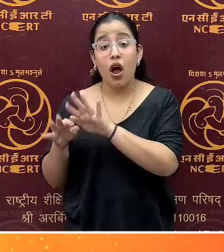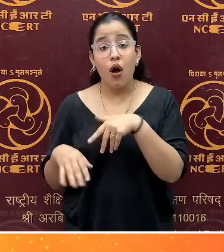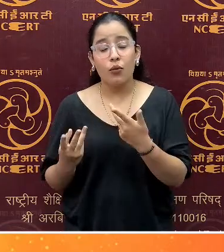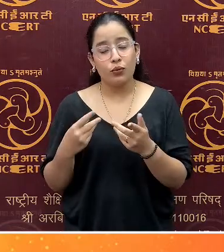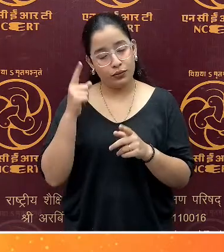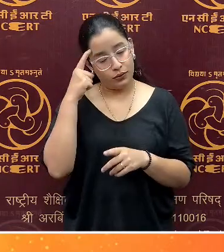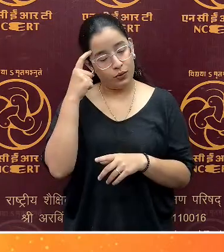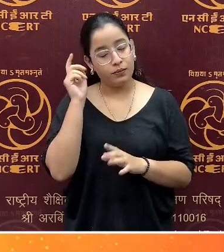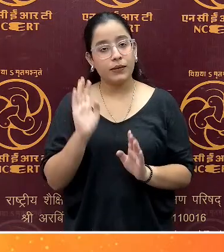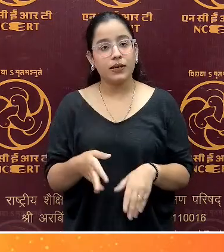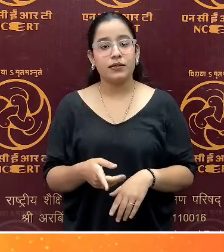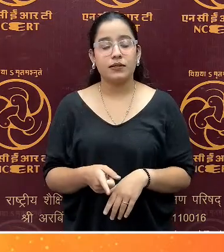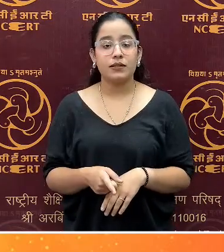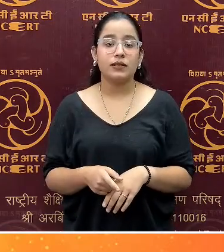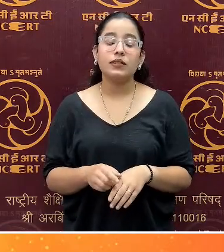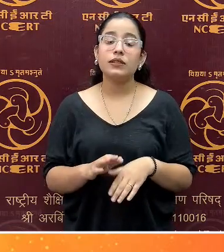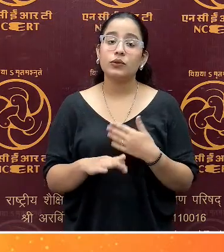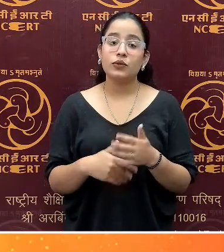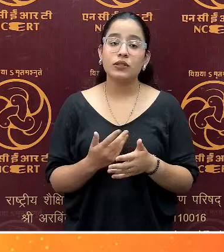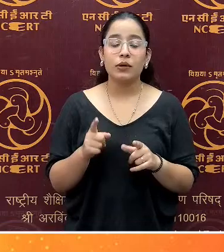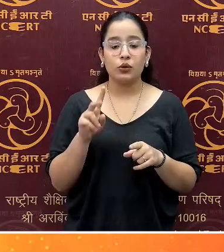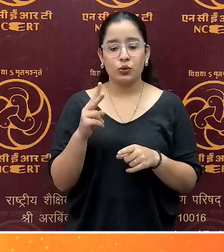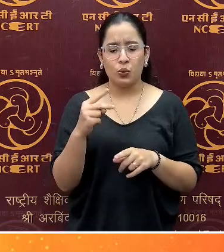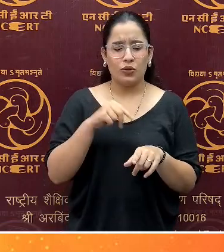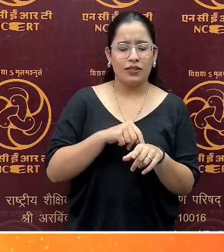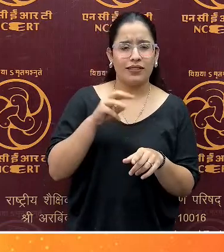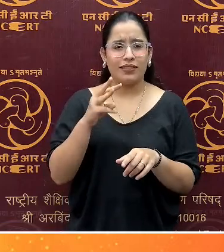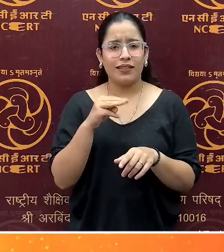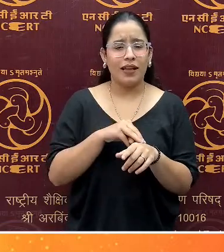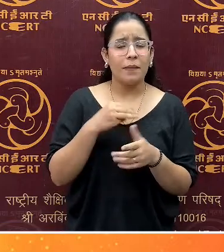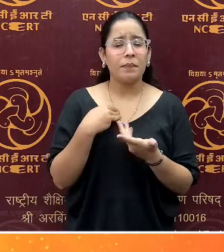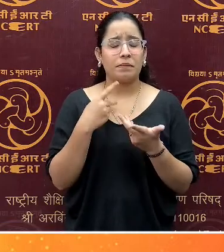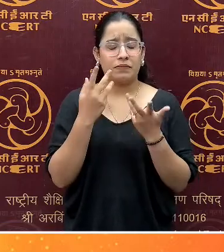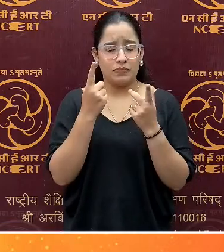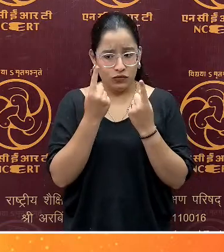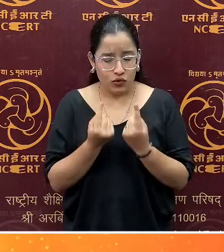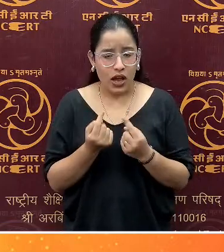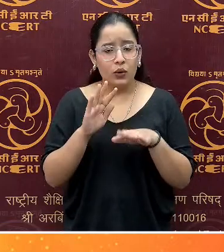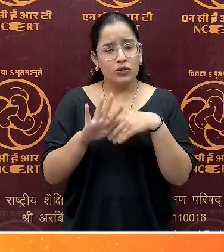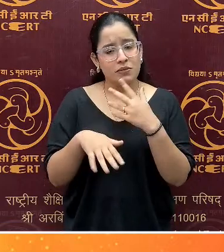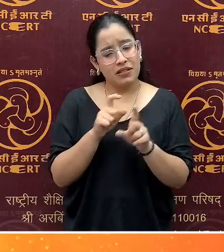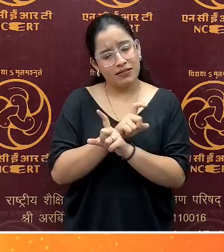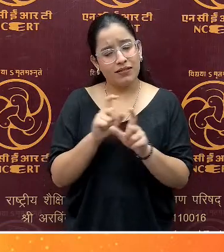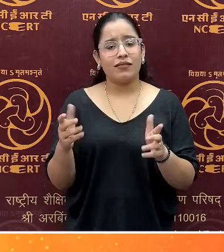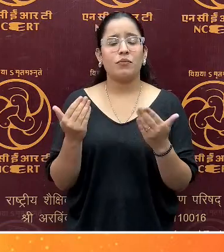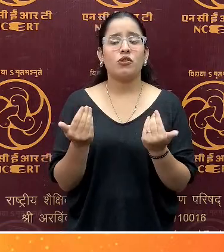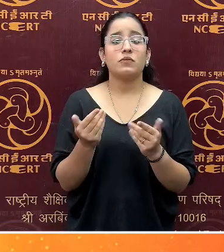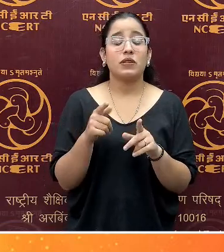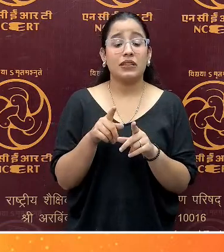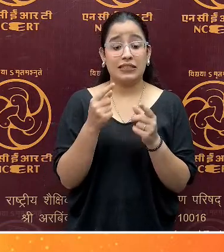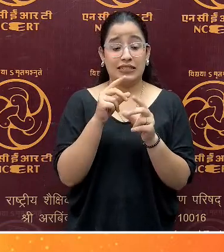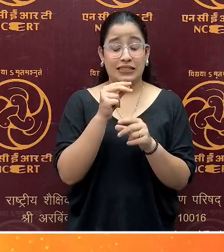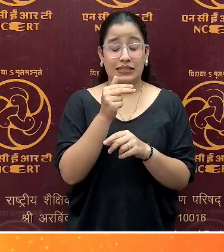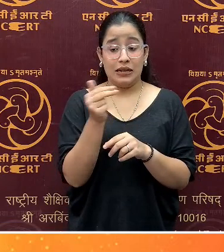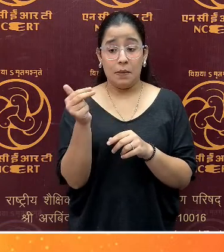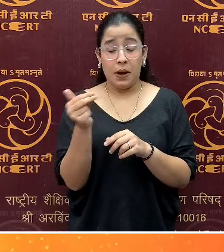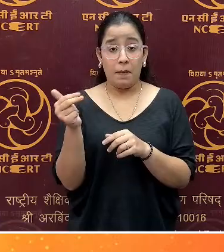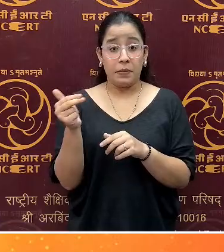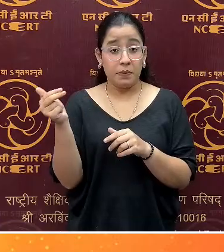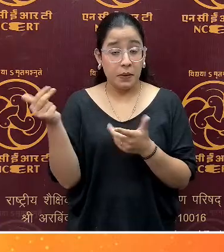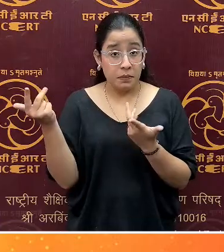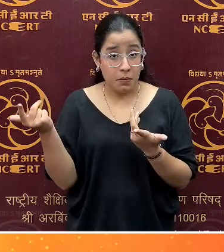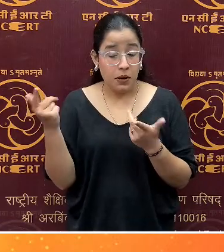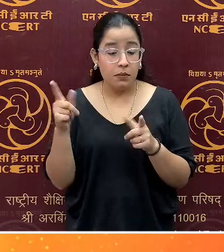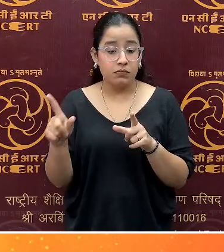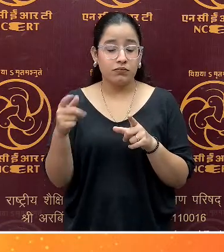we can go ahead. Right. Do 2 or 3 times, you just go through it, things will be very clear. The terms that we have studied, all